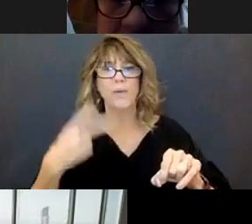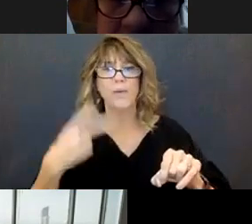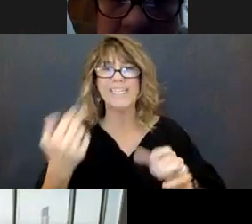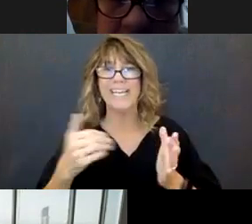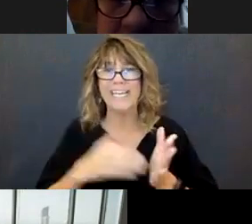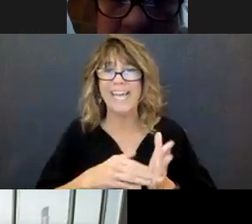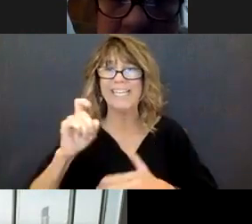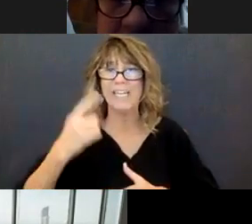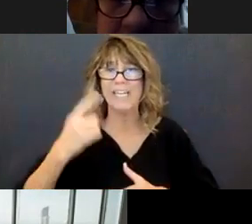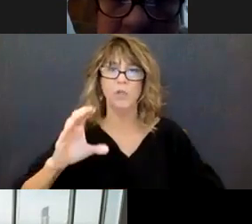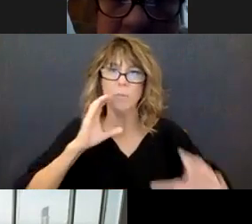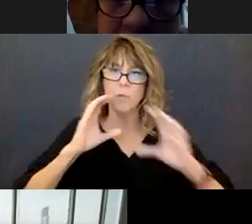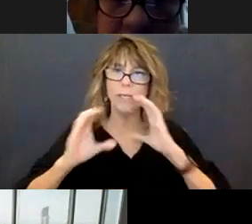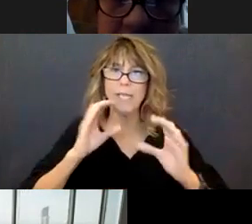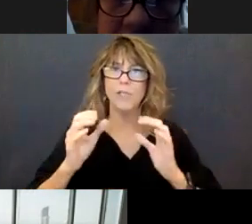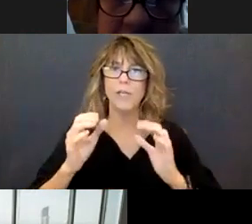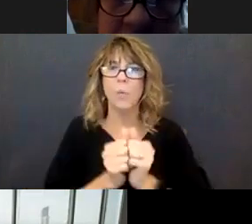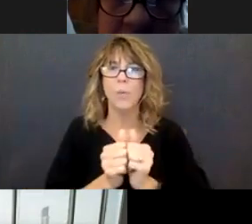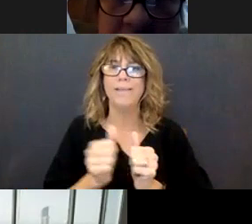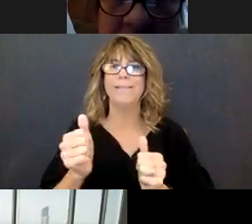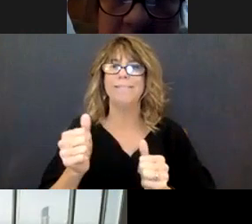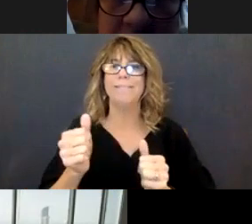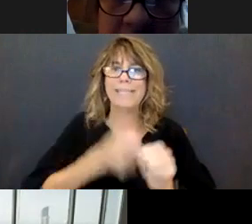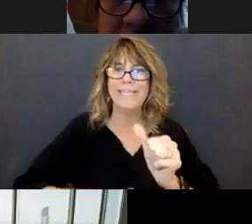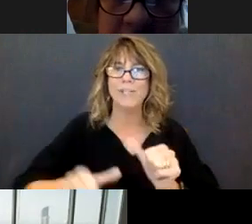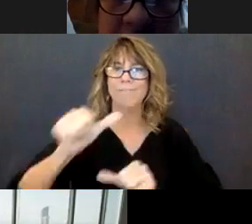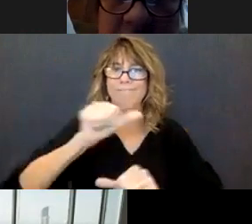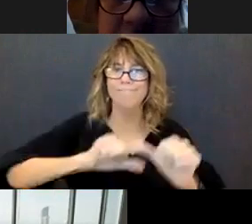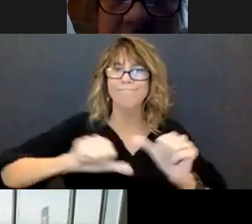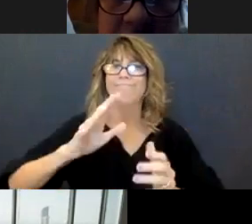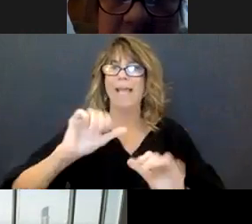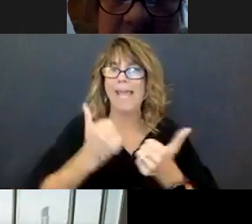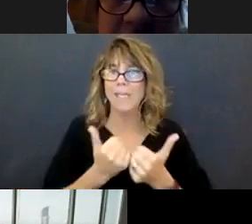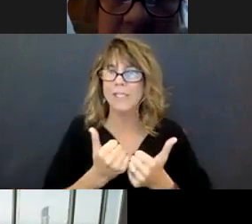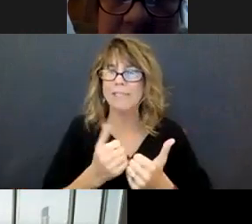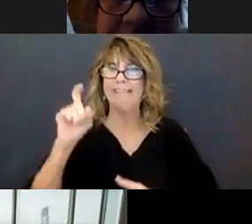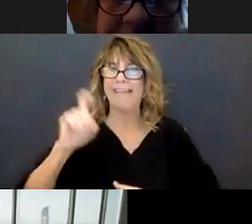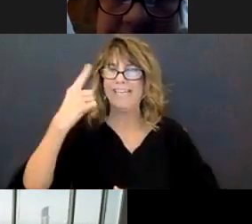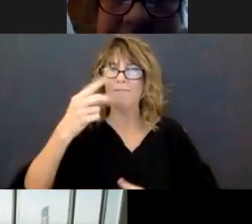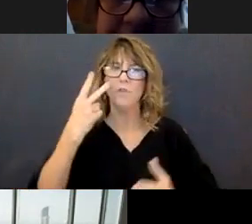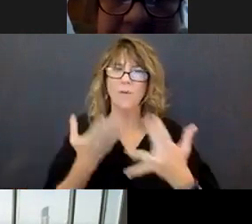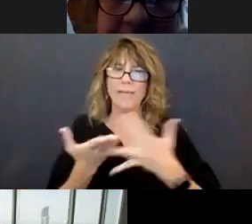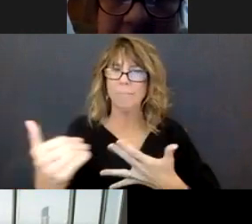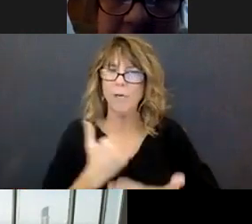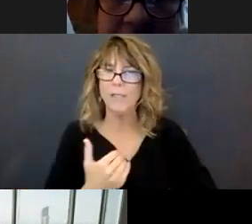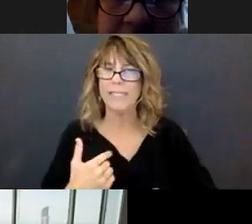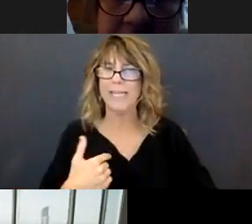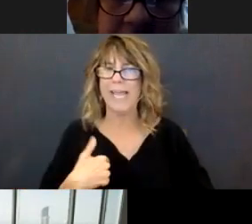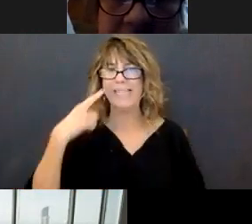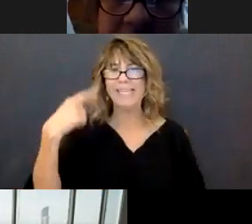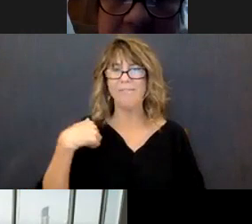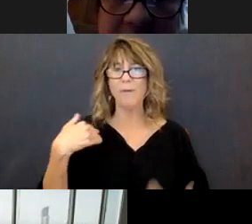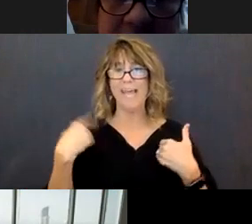communication between all these agencies and the need for transparency. And I think if we had something like scorecards for the health plans, for